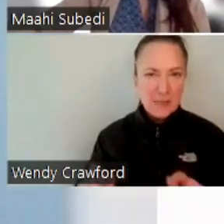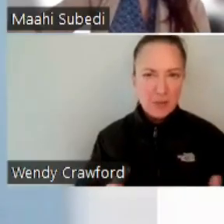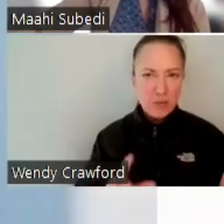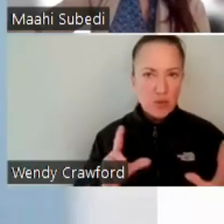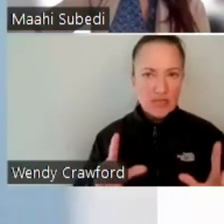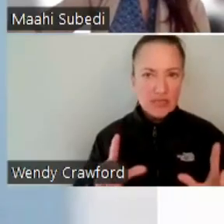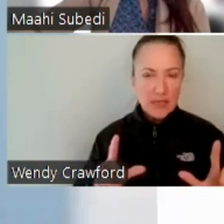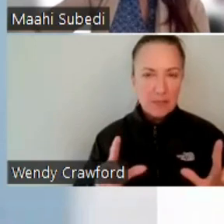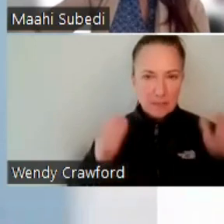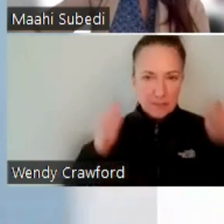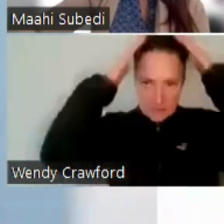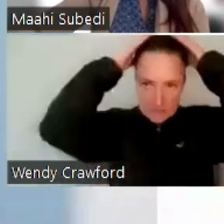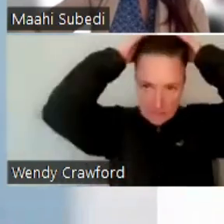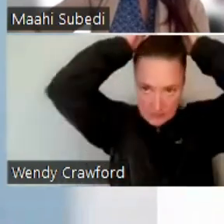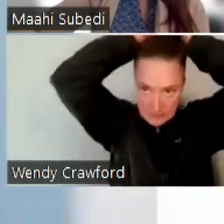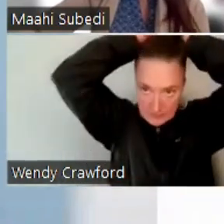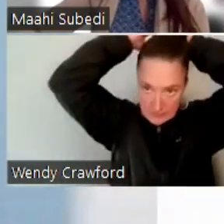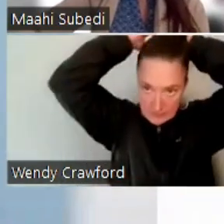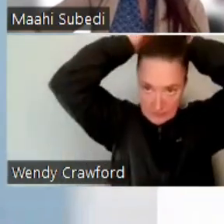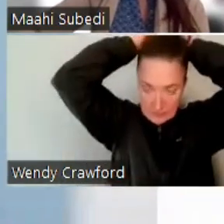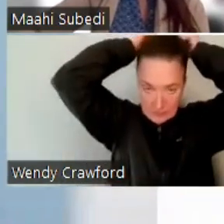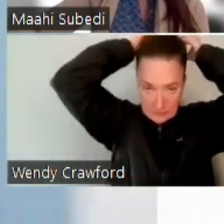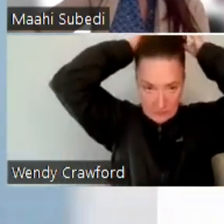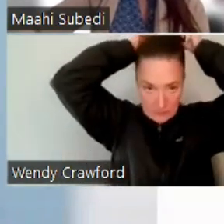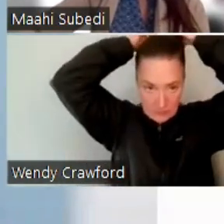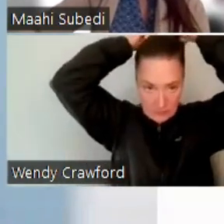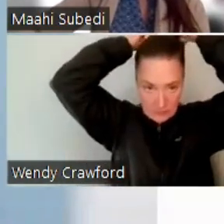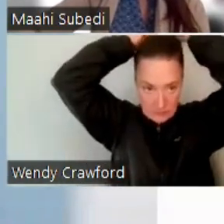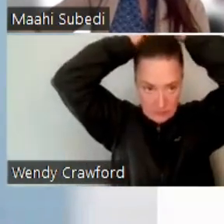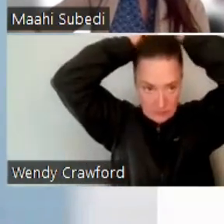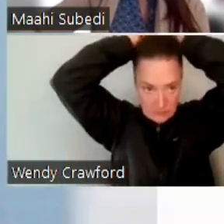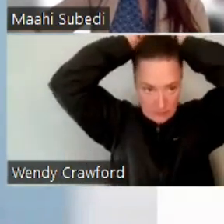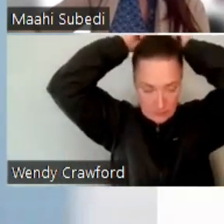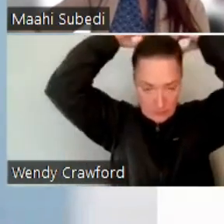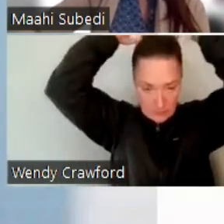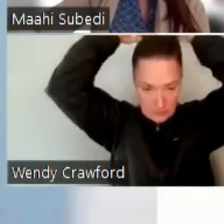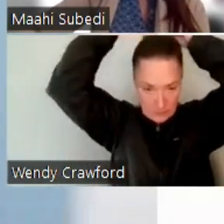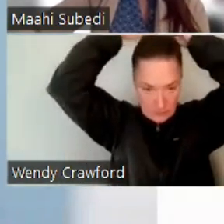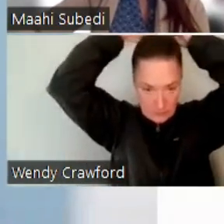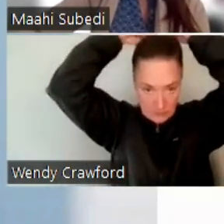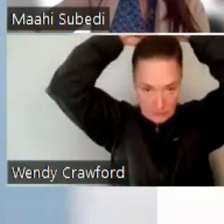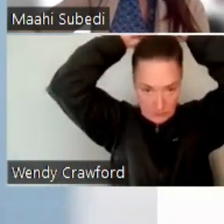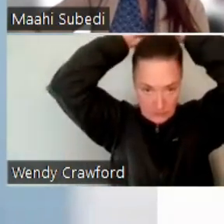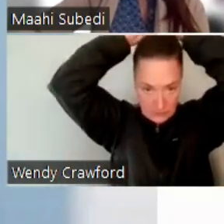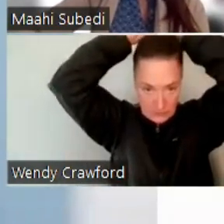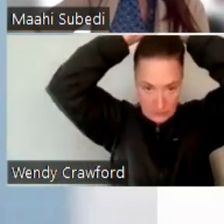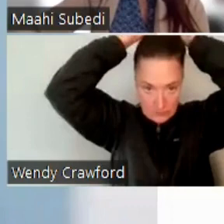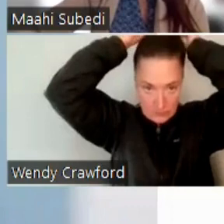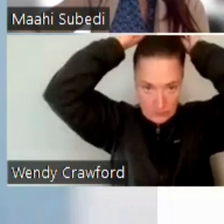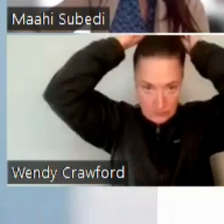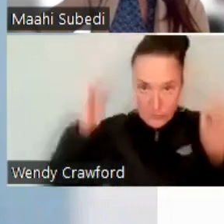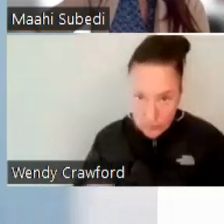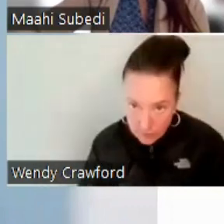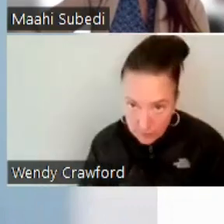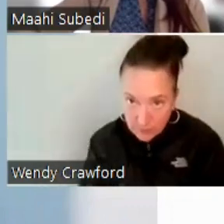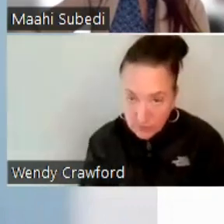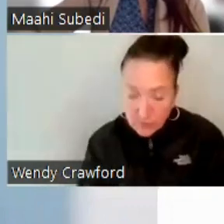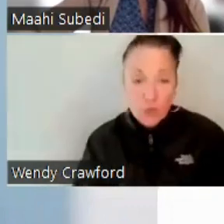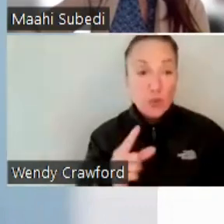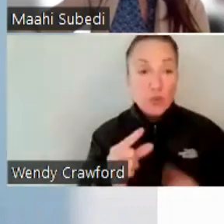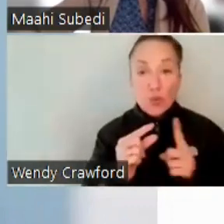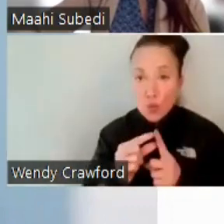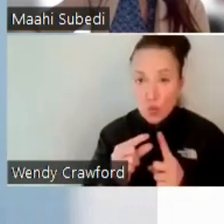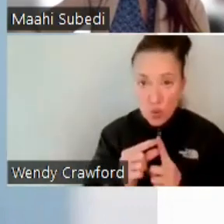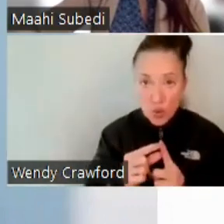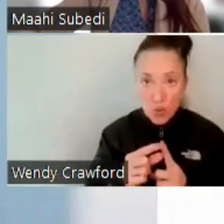group. If those of you who are new to us, there's a word, I say this at the start of every time. There's a word I always use when